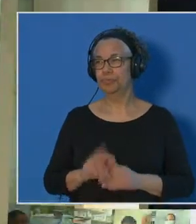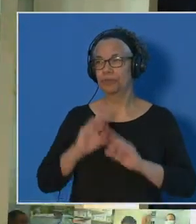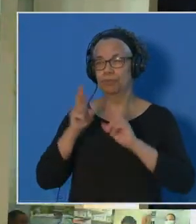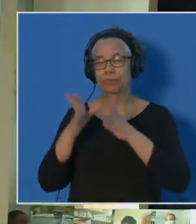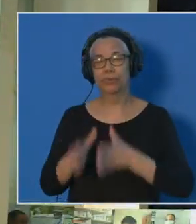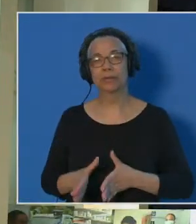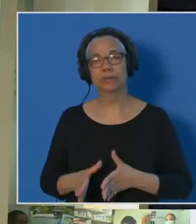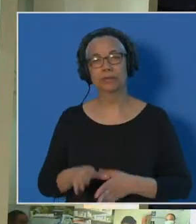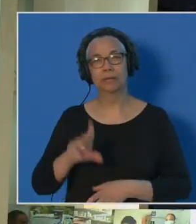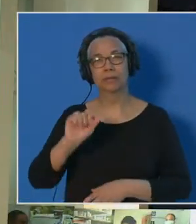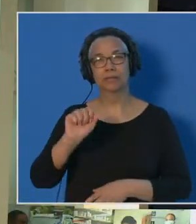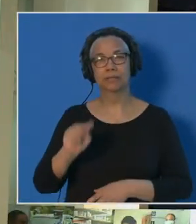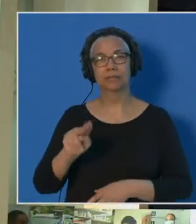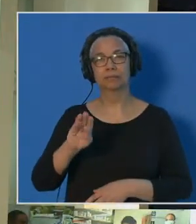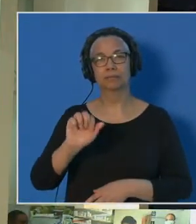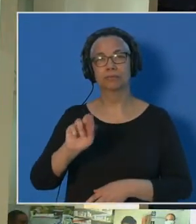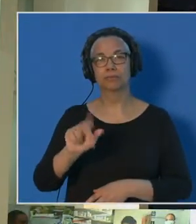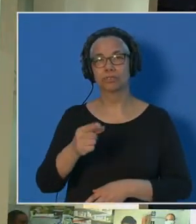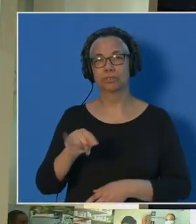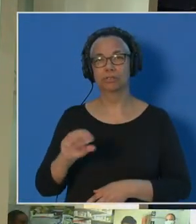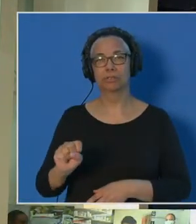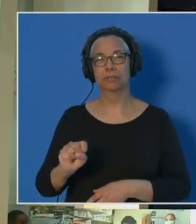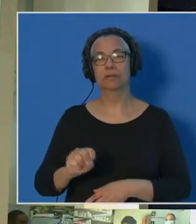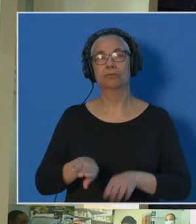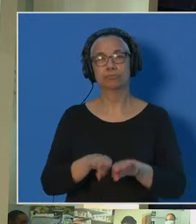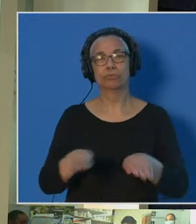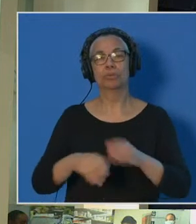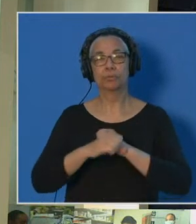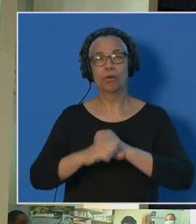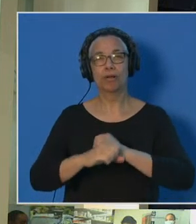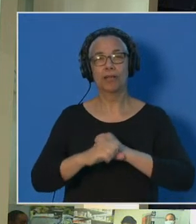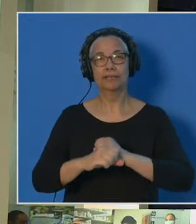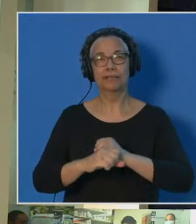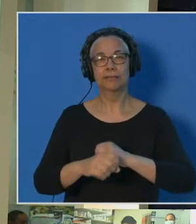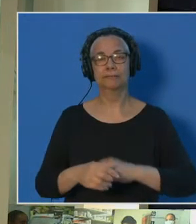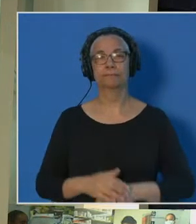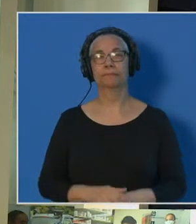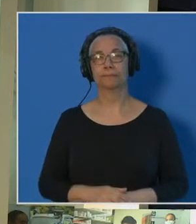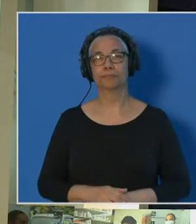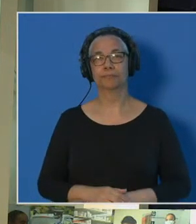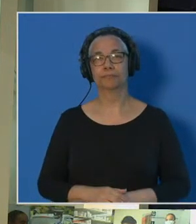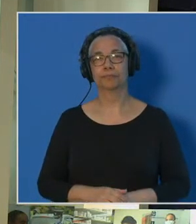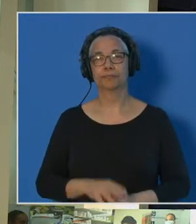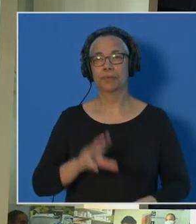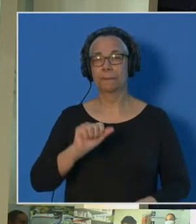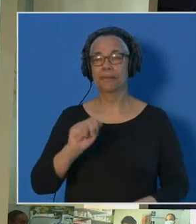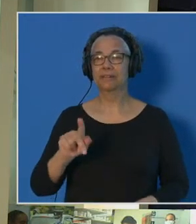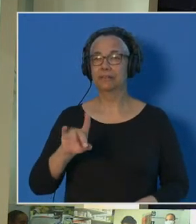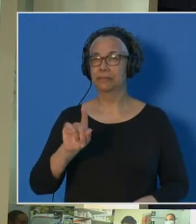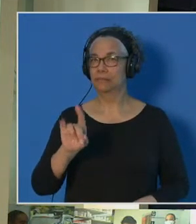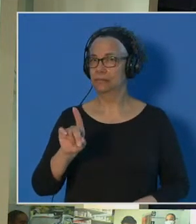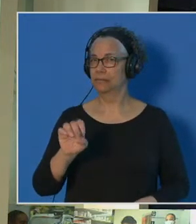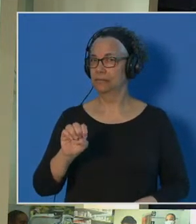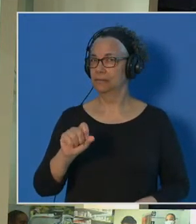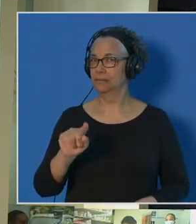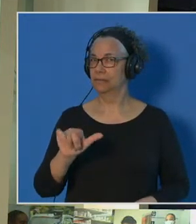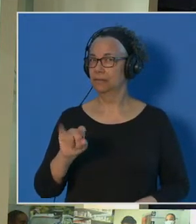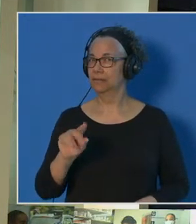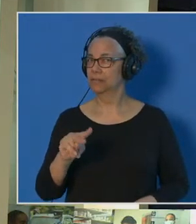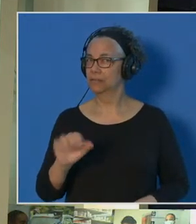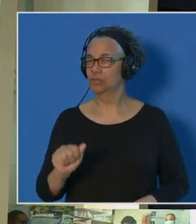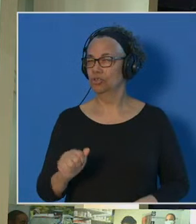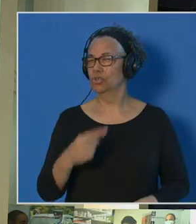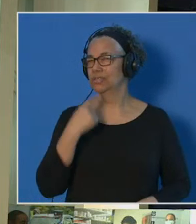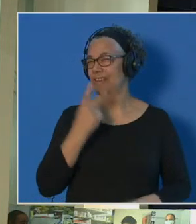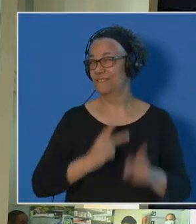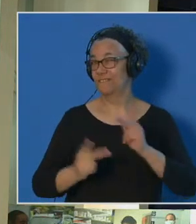Good evening, Don Burgess, Bermuda Broadcasting. Minister De Silva, you said that visitors to Bermuda will need to be tested every